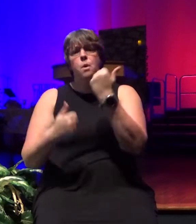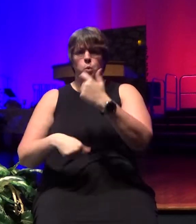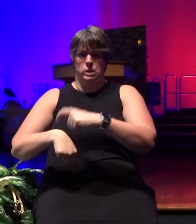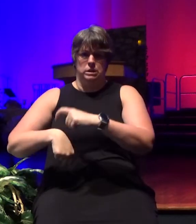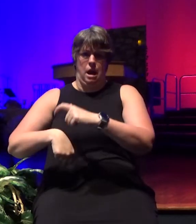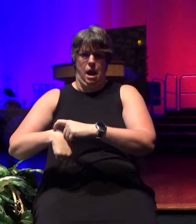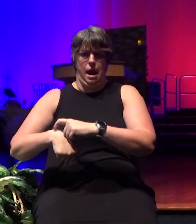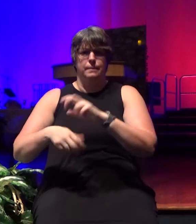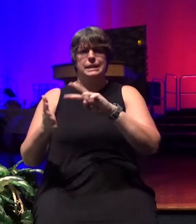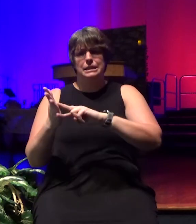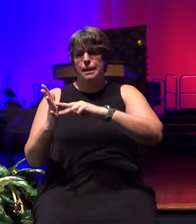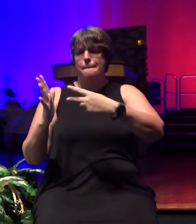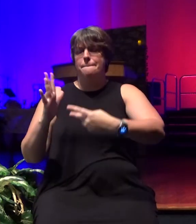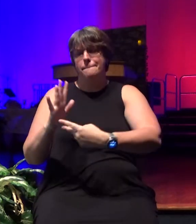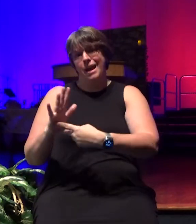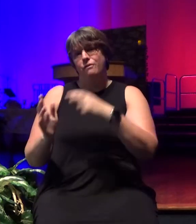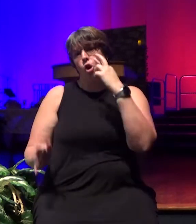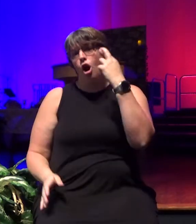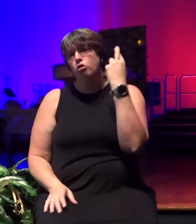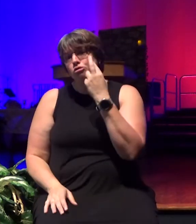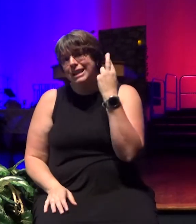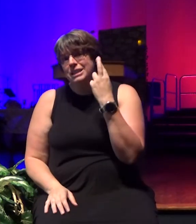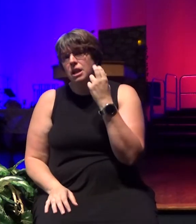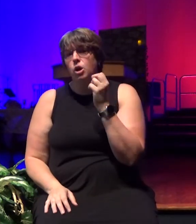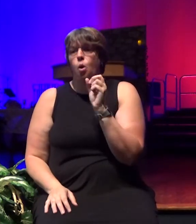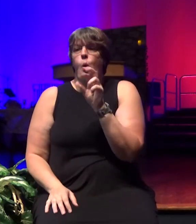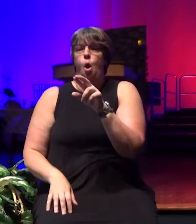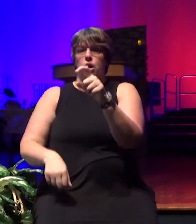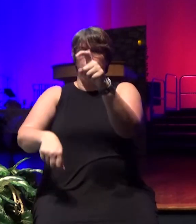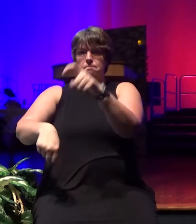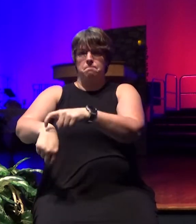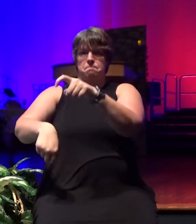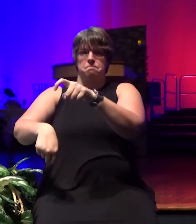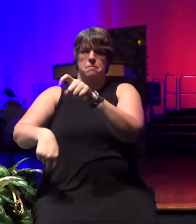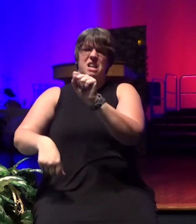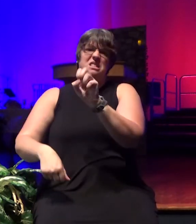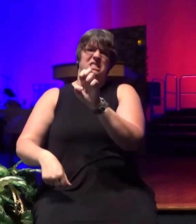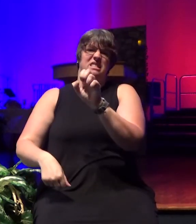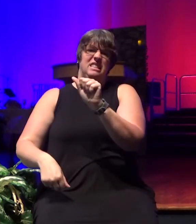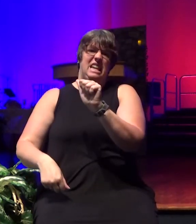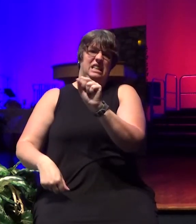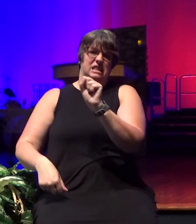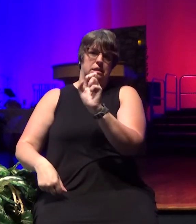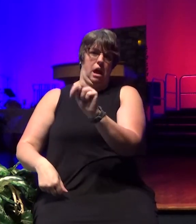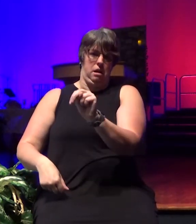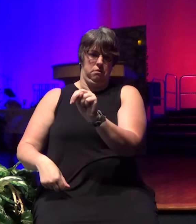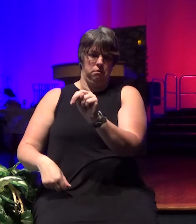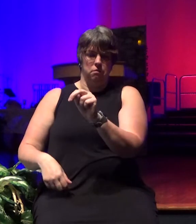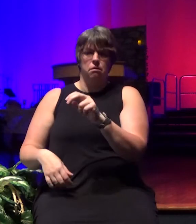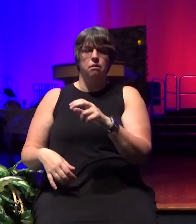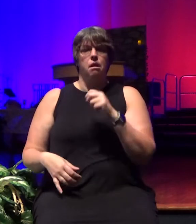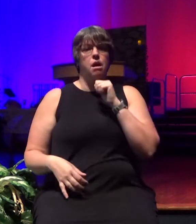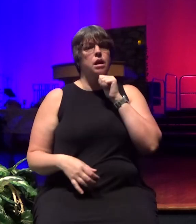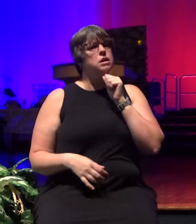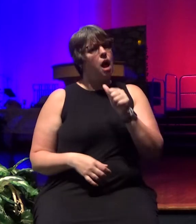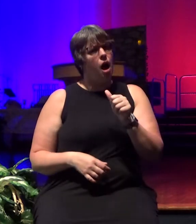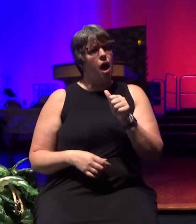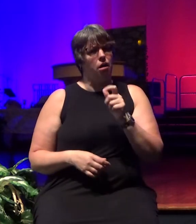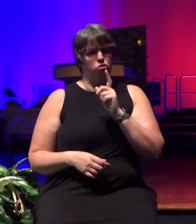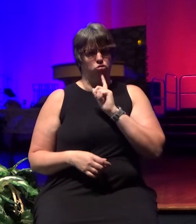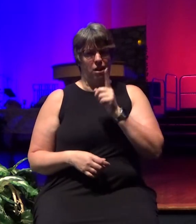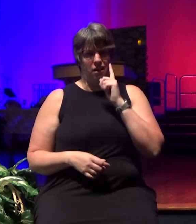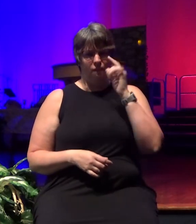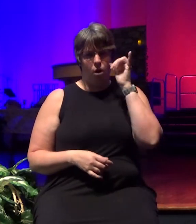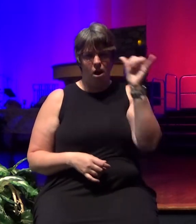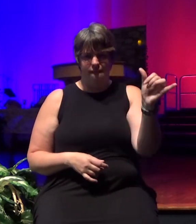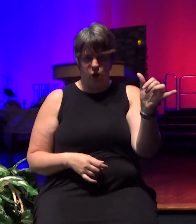reason or a season, not necessarily forever. And the tendency, though, as we experience